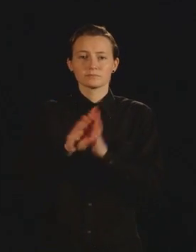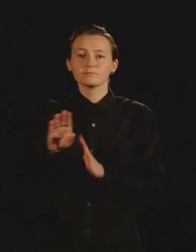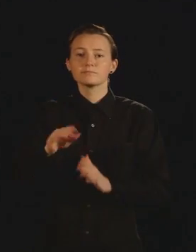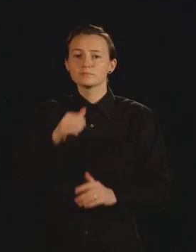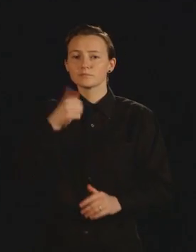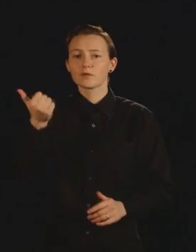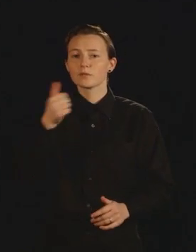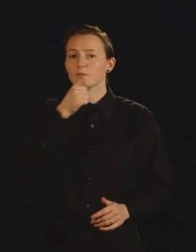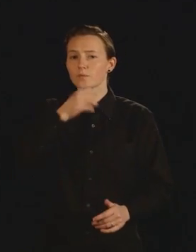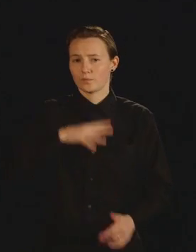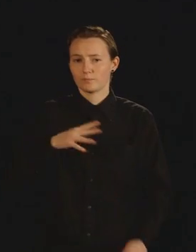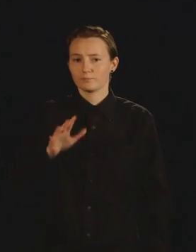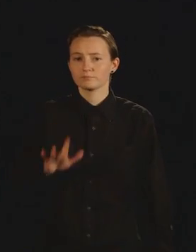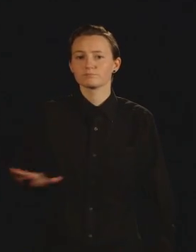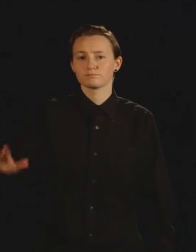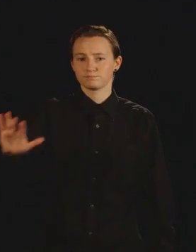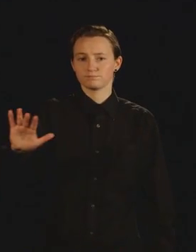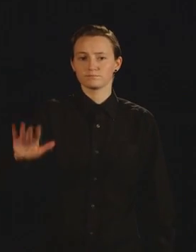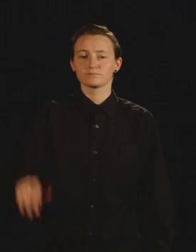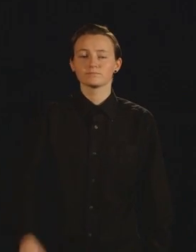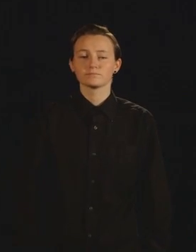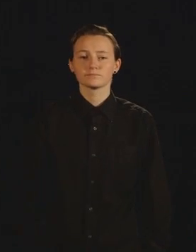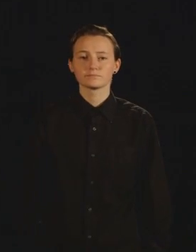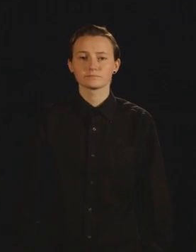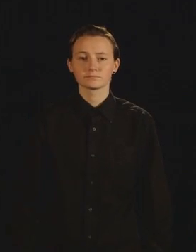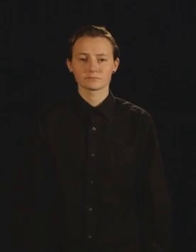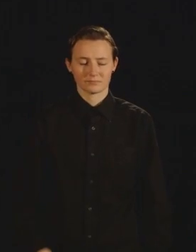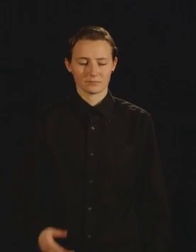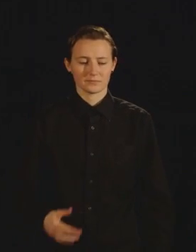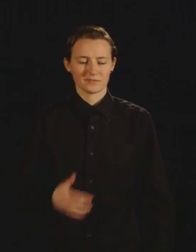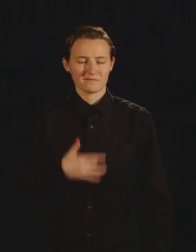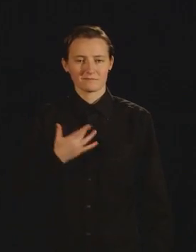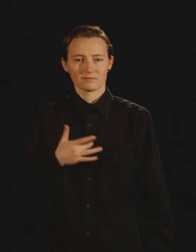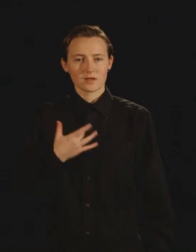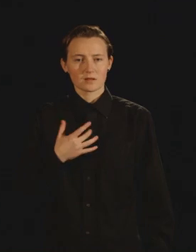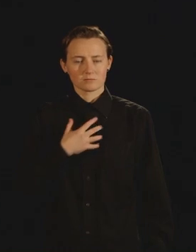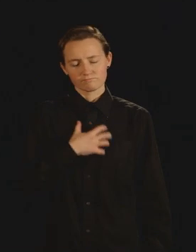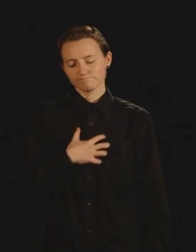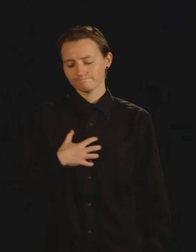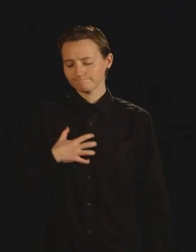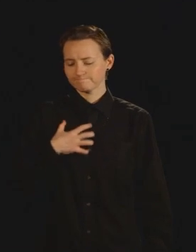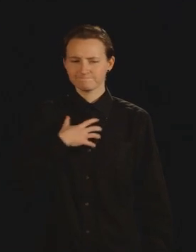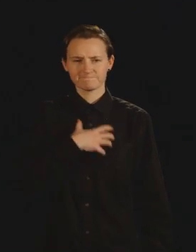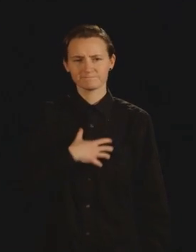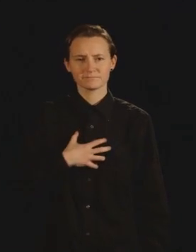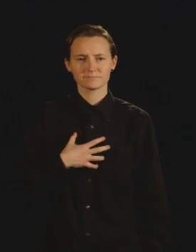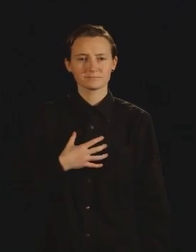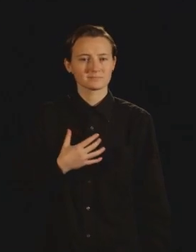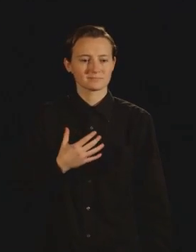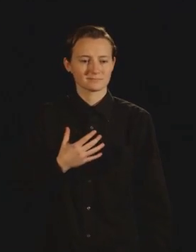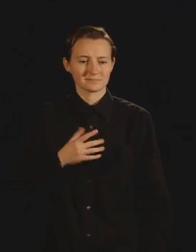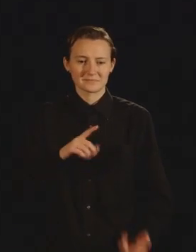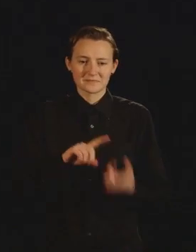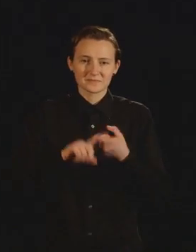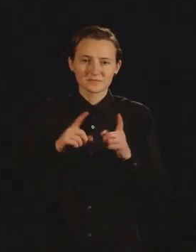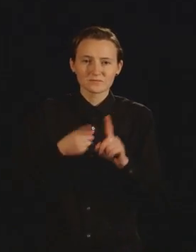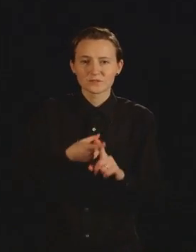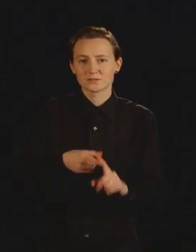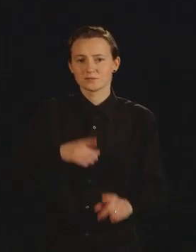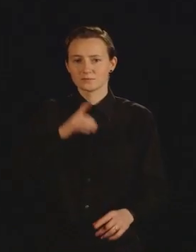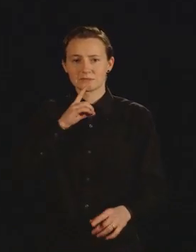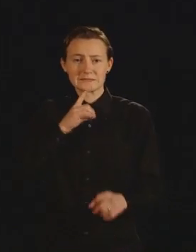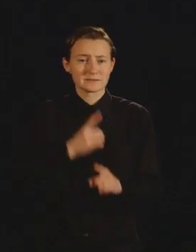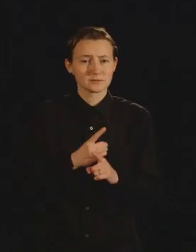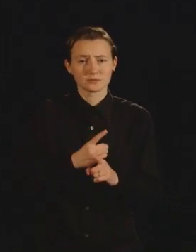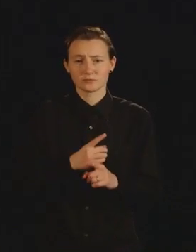advance issues that women face everywhere. But still, I find it insidious that even as I and my friends and